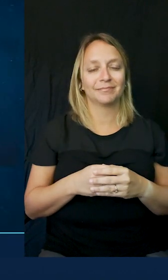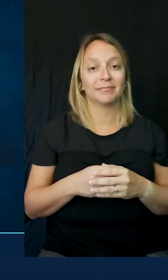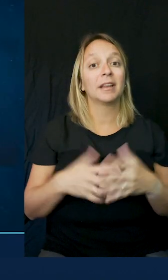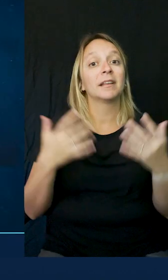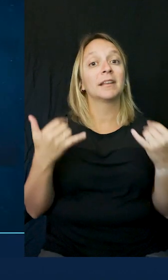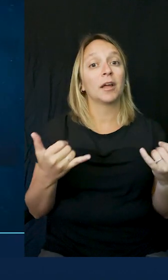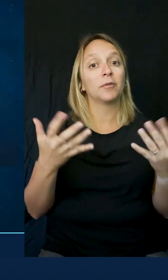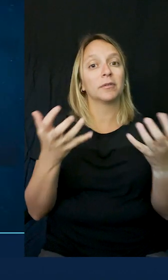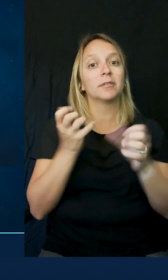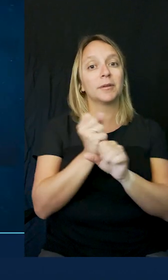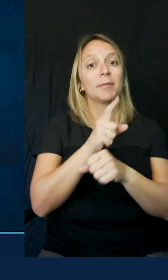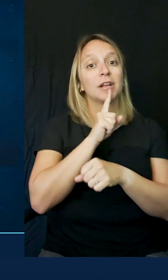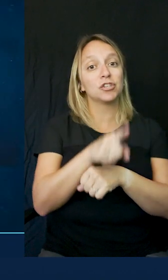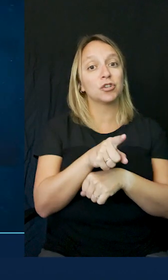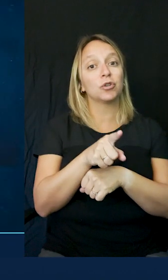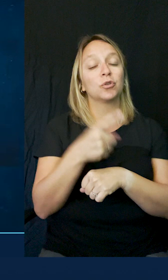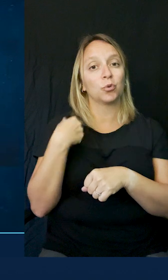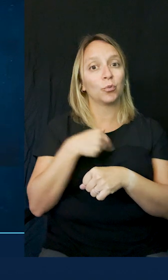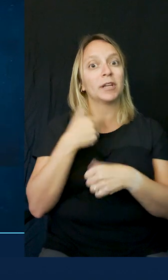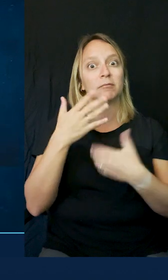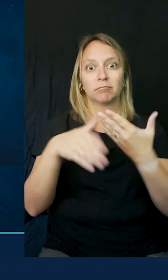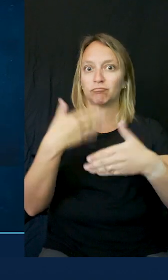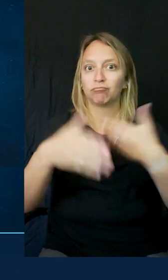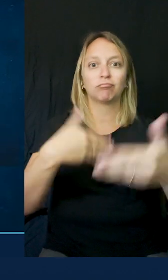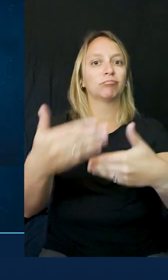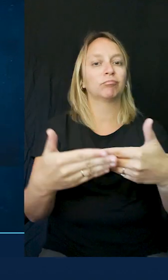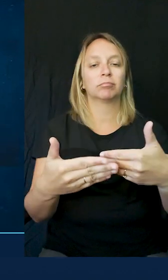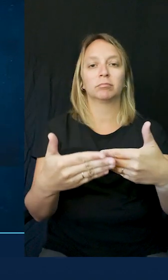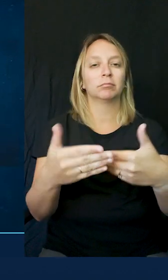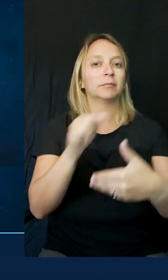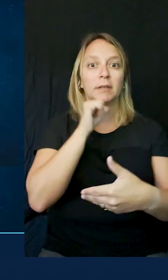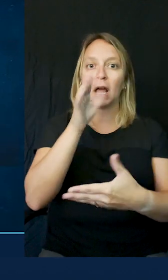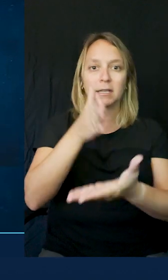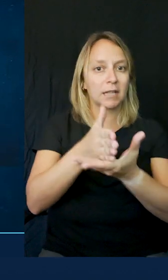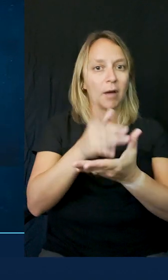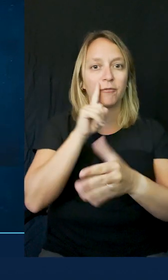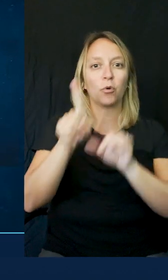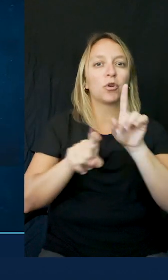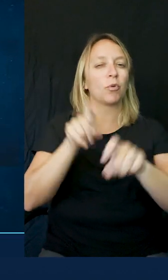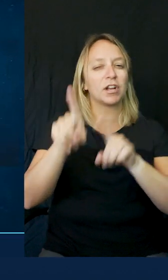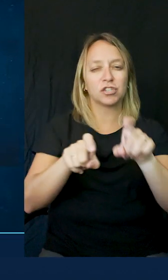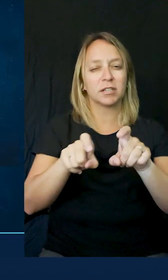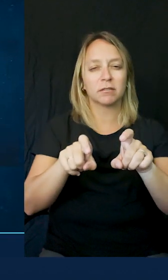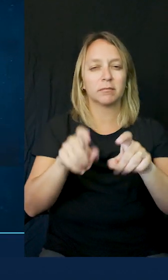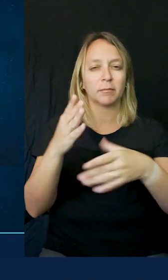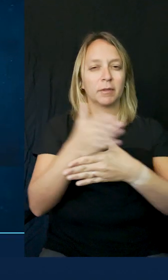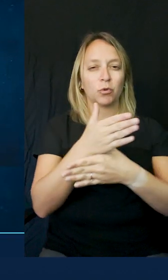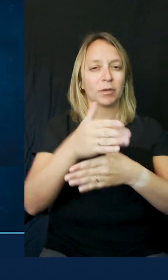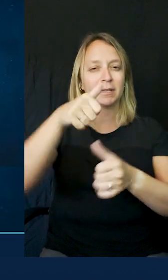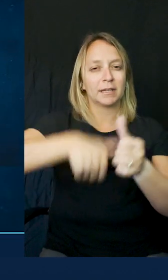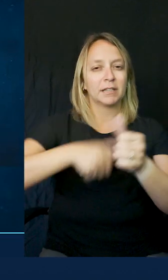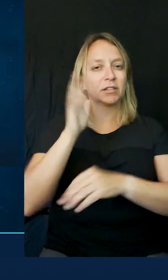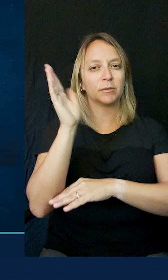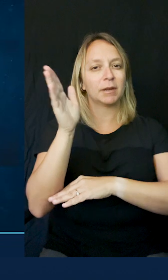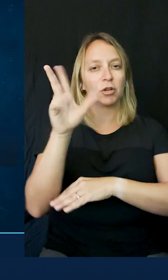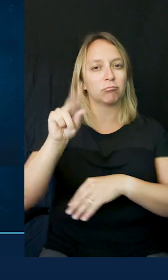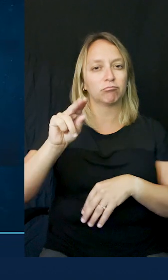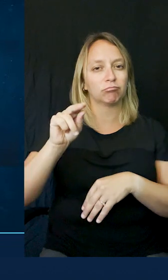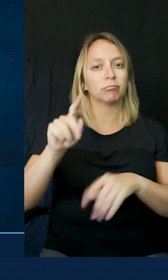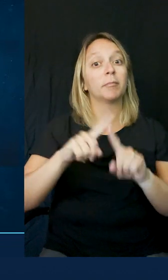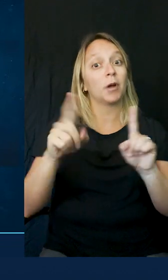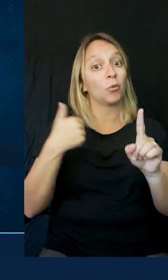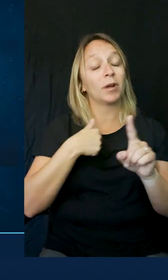Now, we want to make sure that we keep things moving tonight, so we won't be stopping for questions in between each speaker, but we do have an